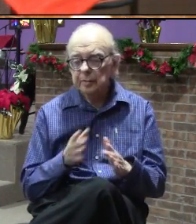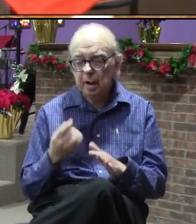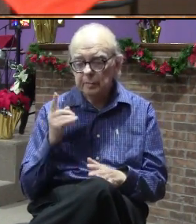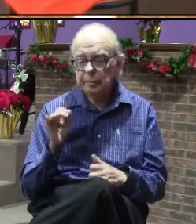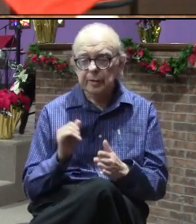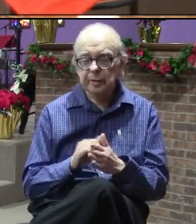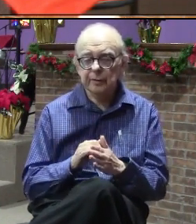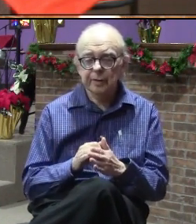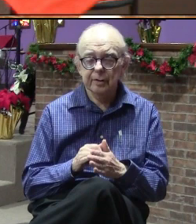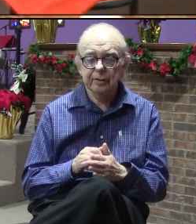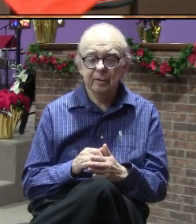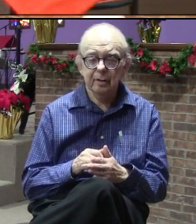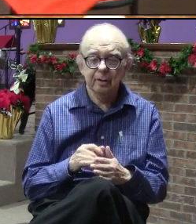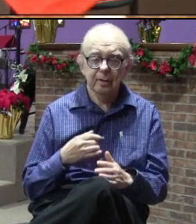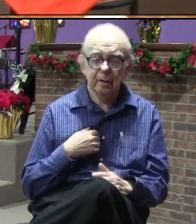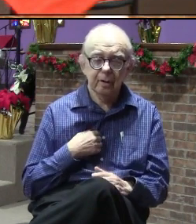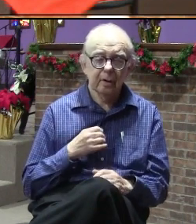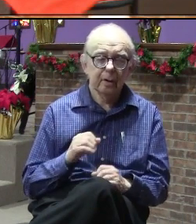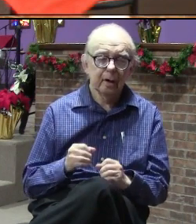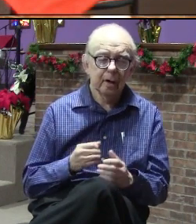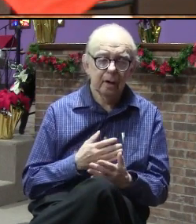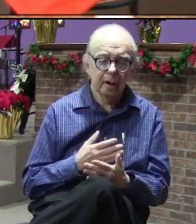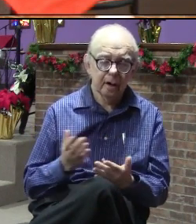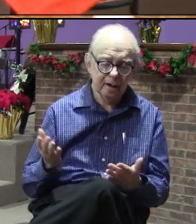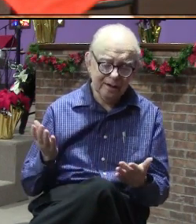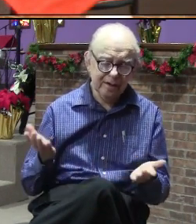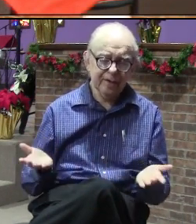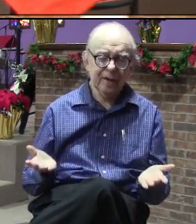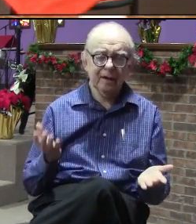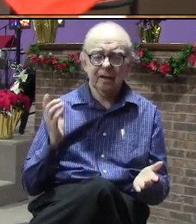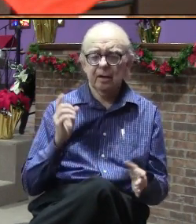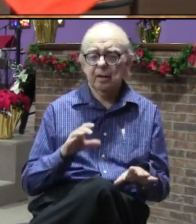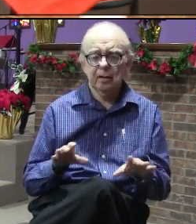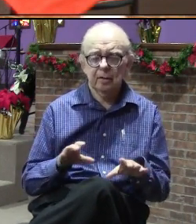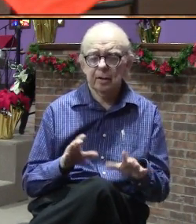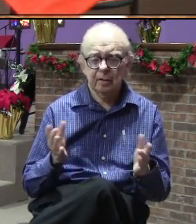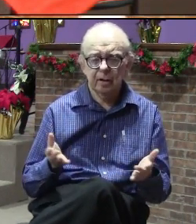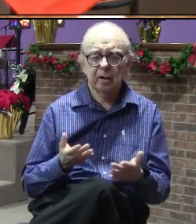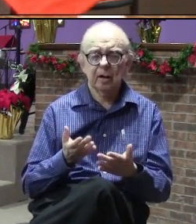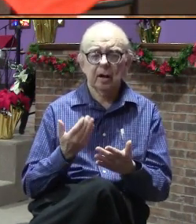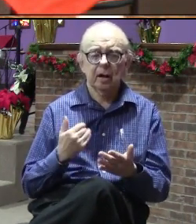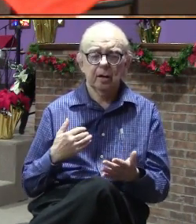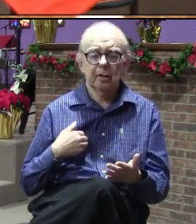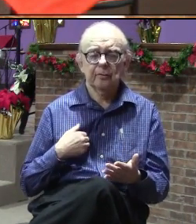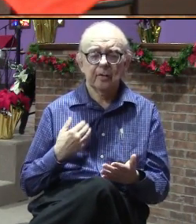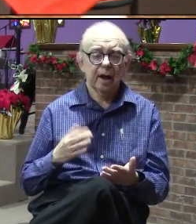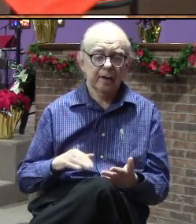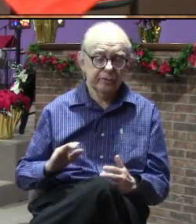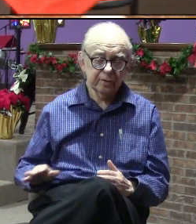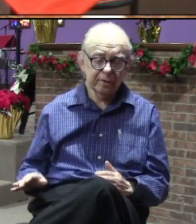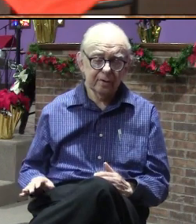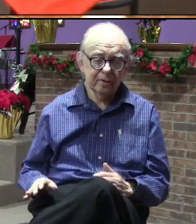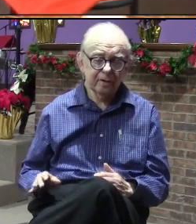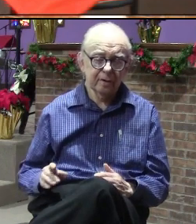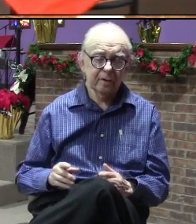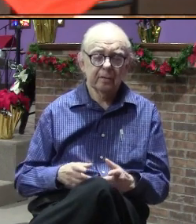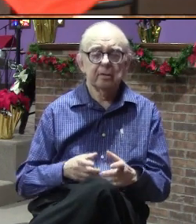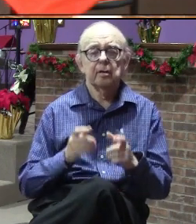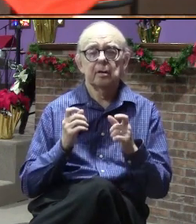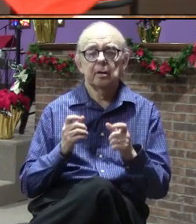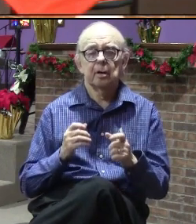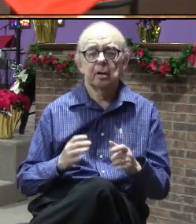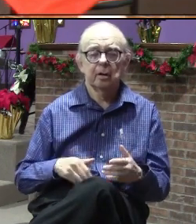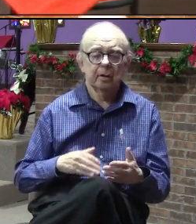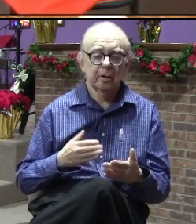this. I've got all of these other things that I needed to do before I had children. And then all of a sudden a